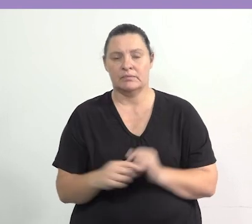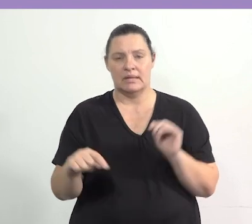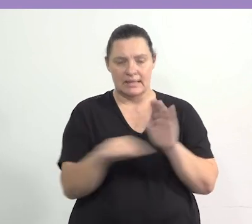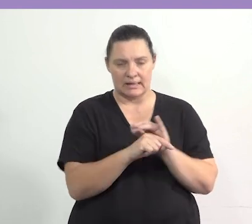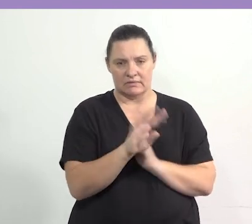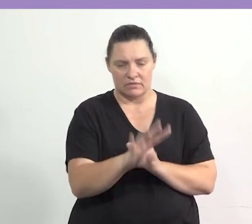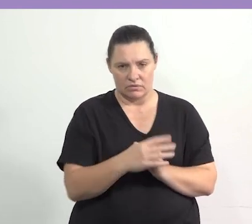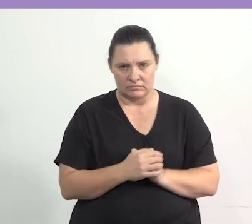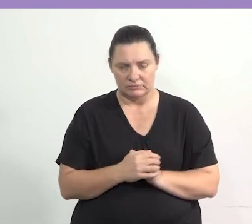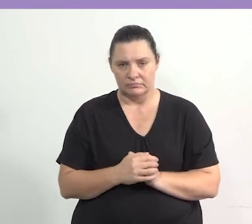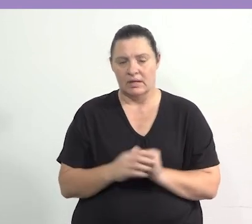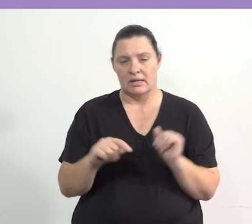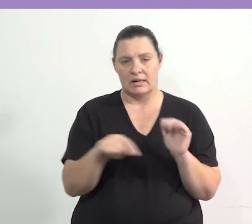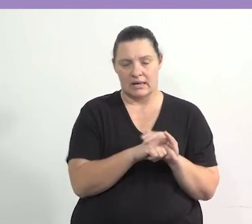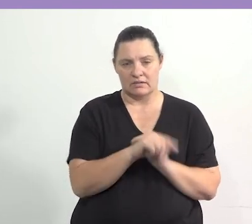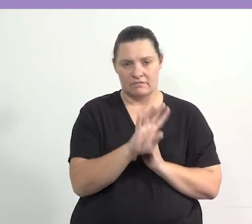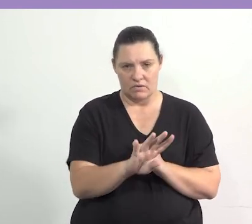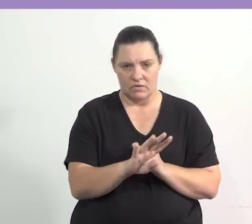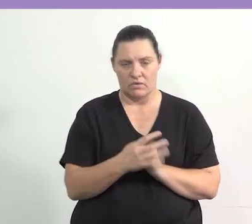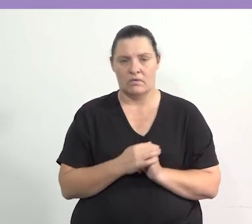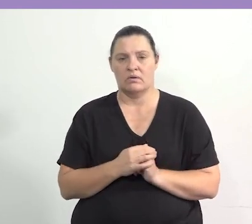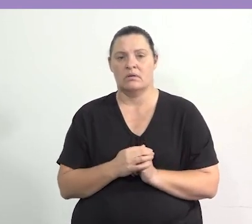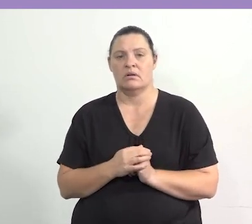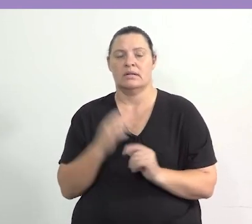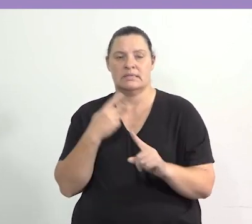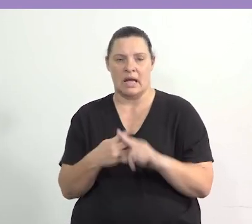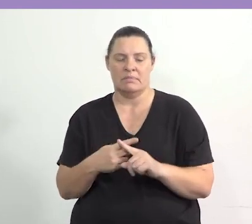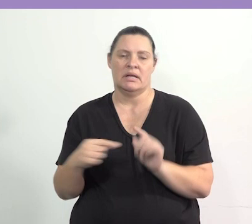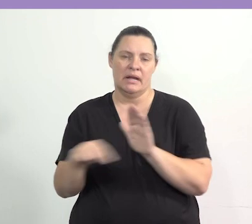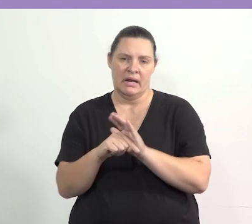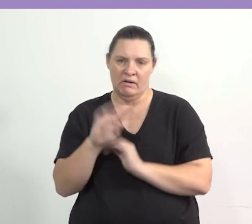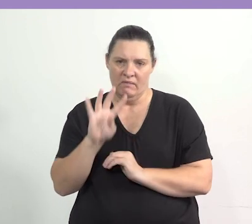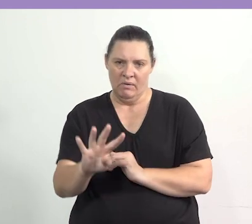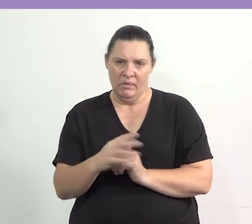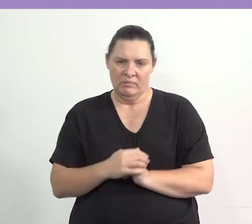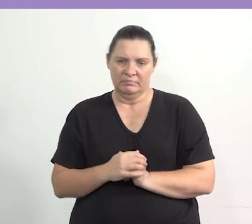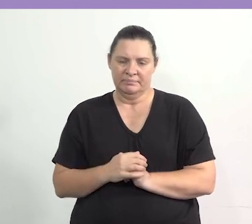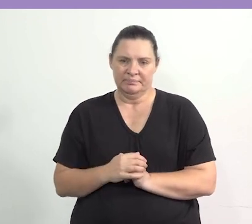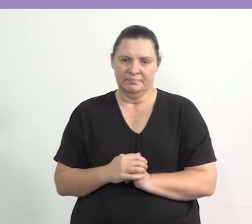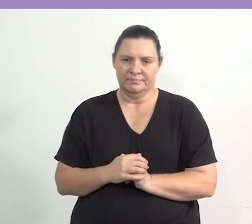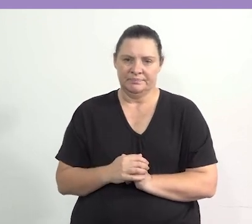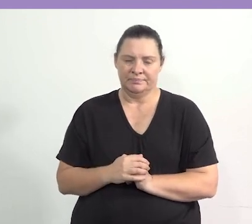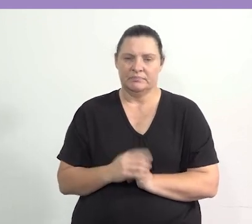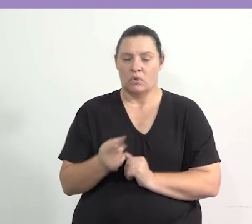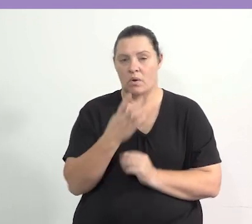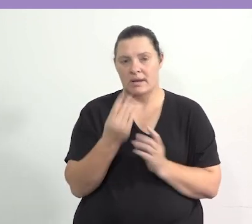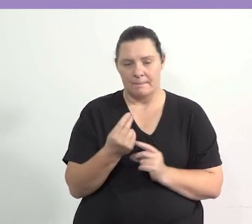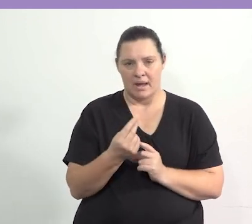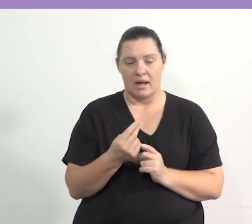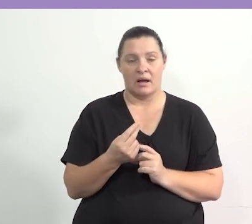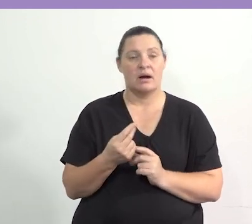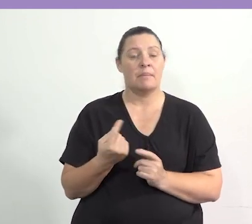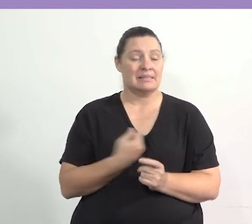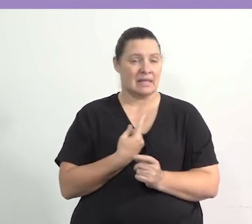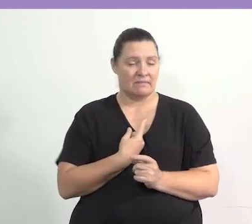whole negative 4. So we are going to say negative 4 multiplied by negative 4. So the number that